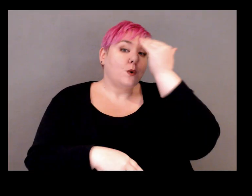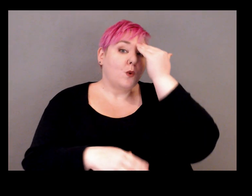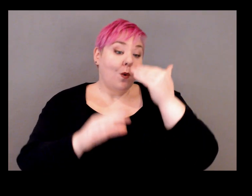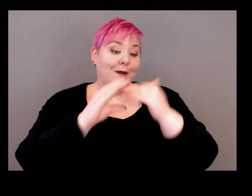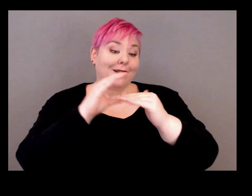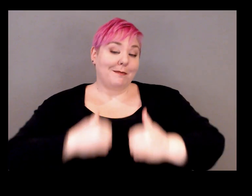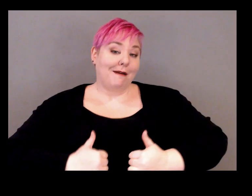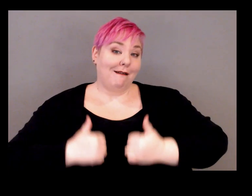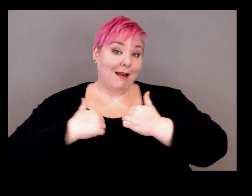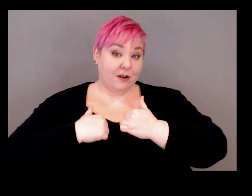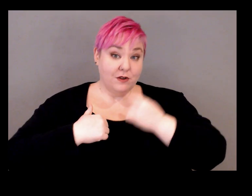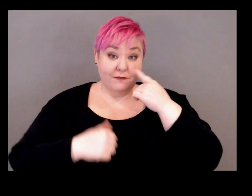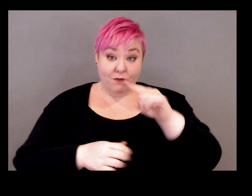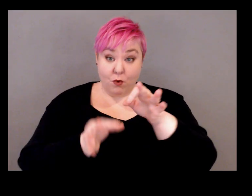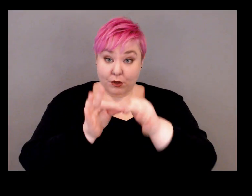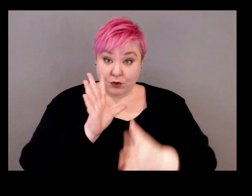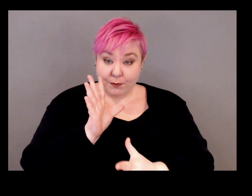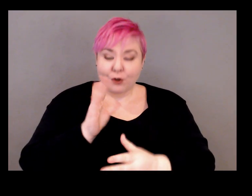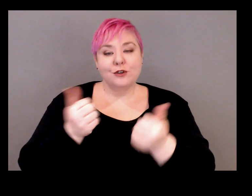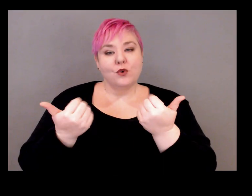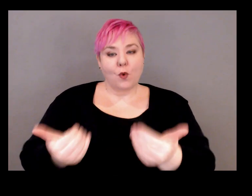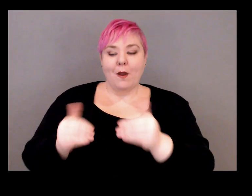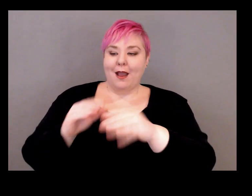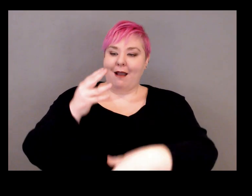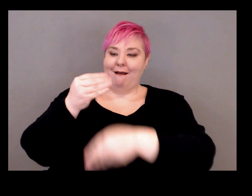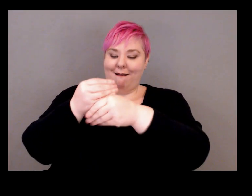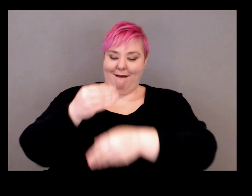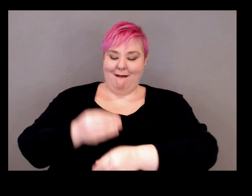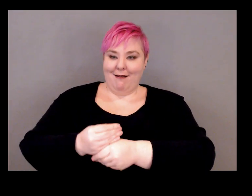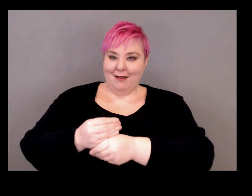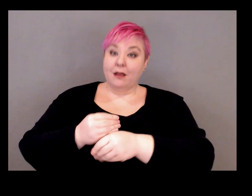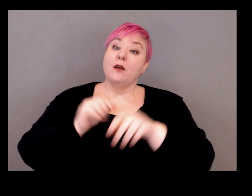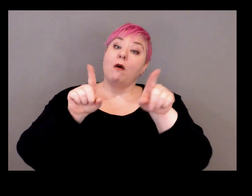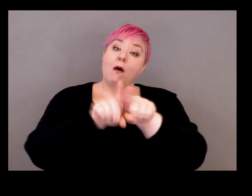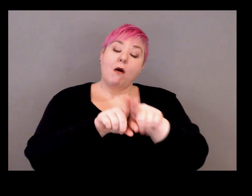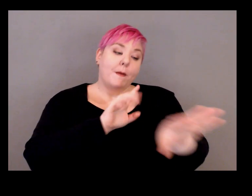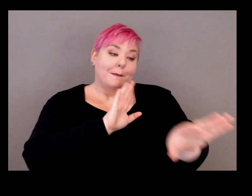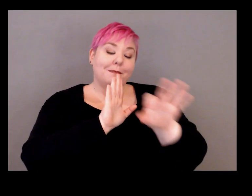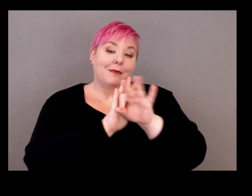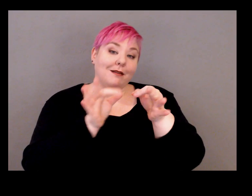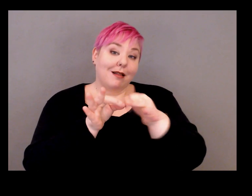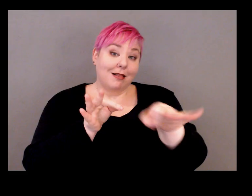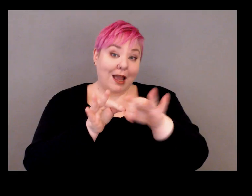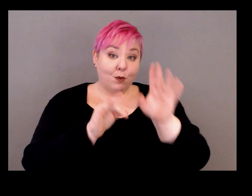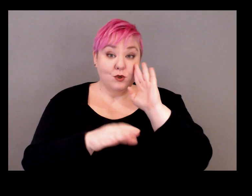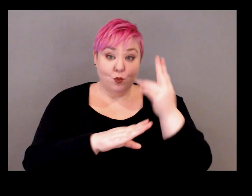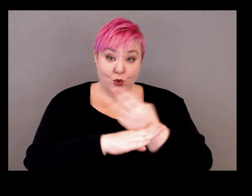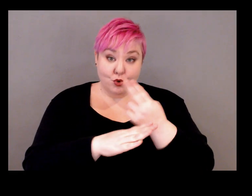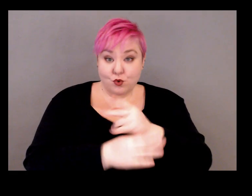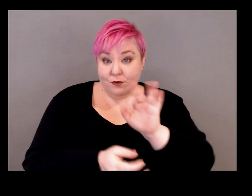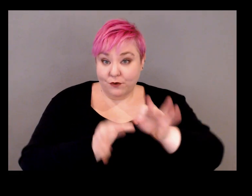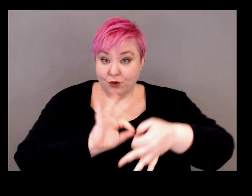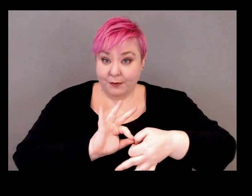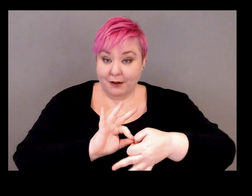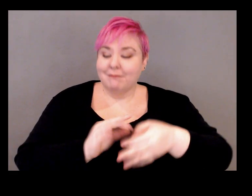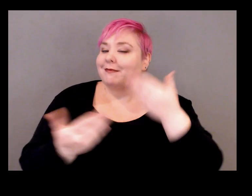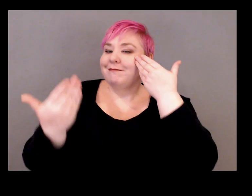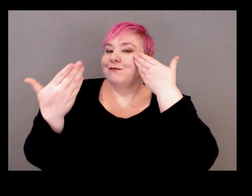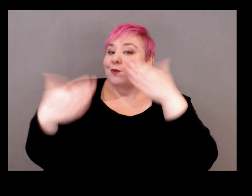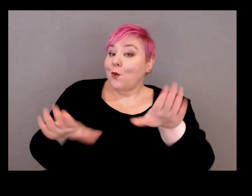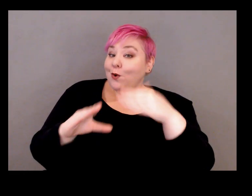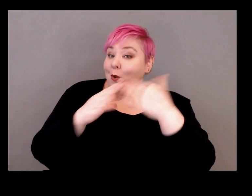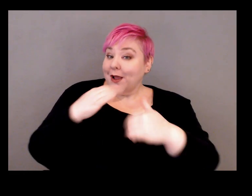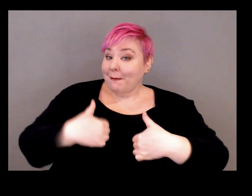interpreter's email addresses, you can add them here, as well as choose the languages that they will be utilizing. If you don't know the emails